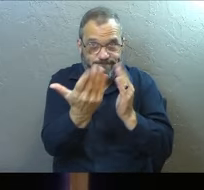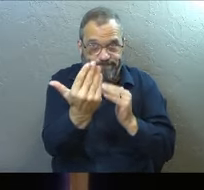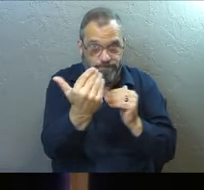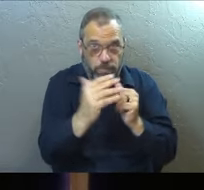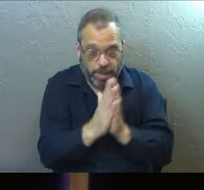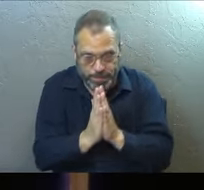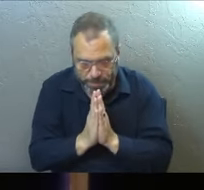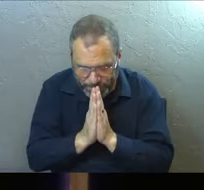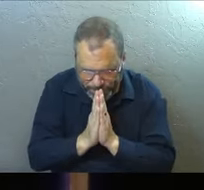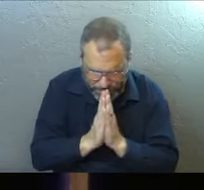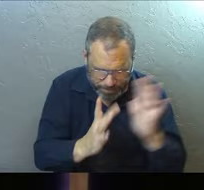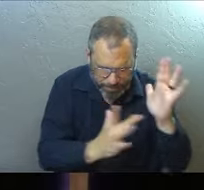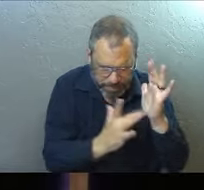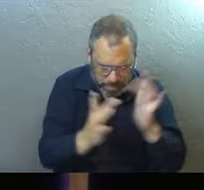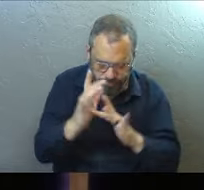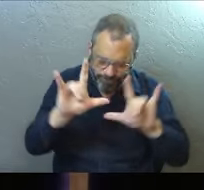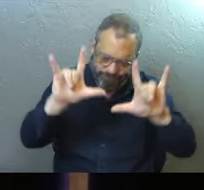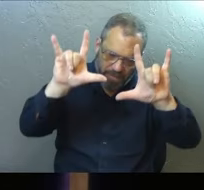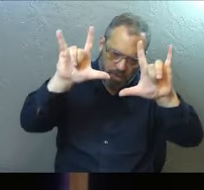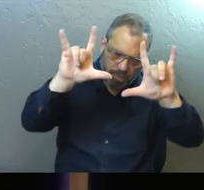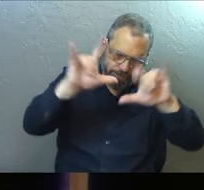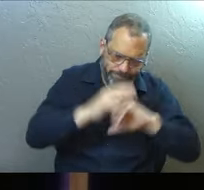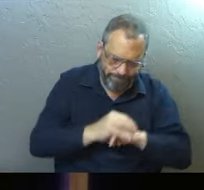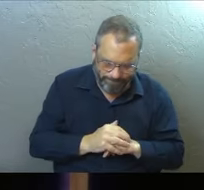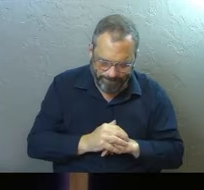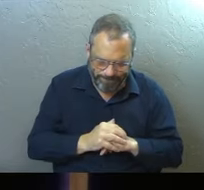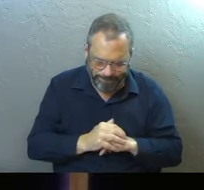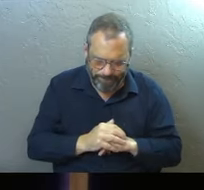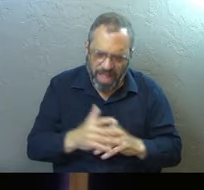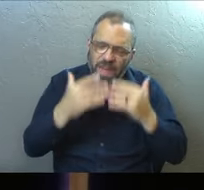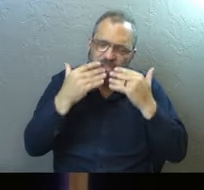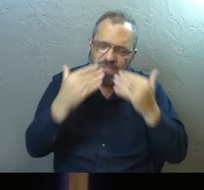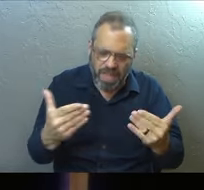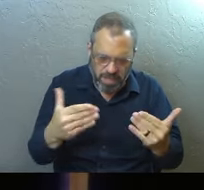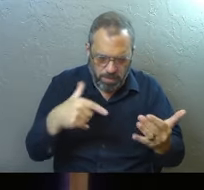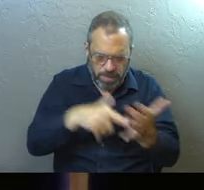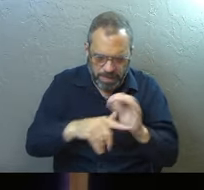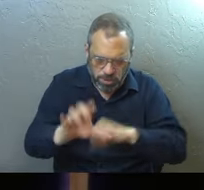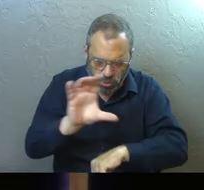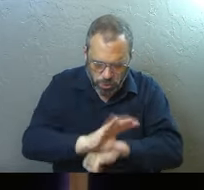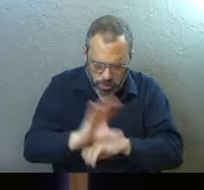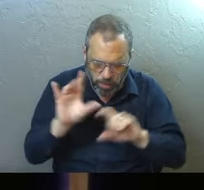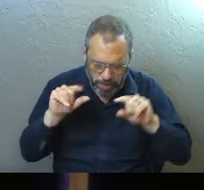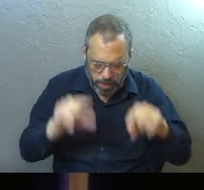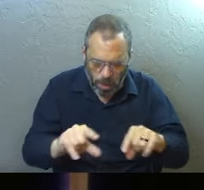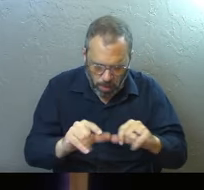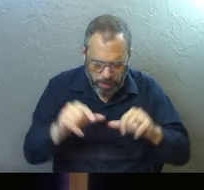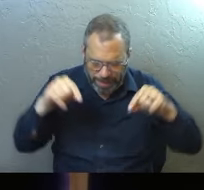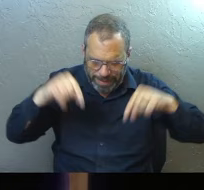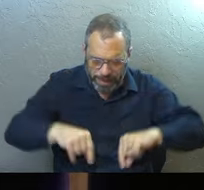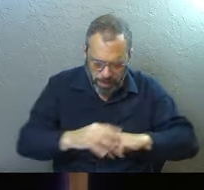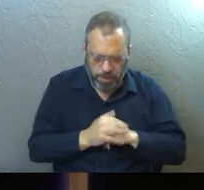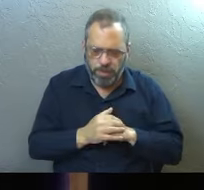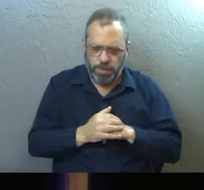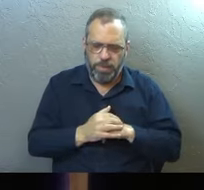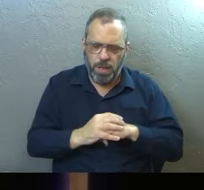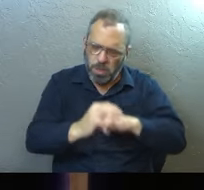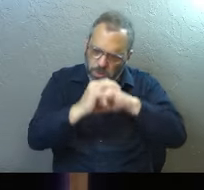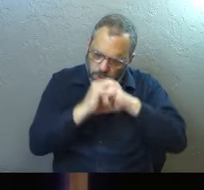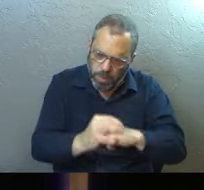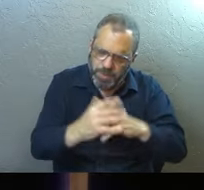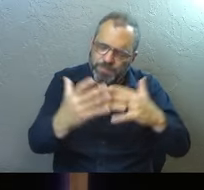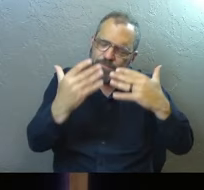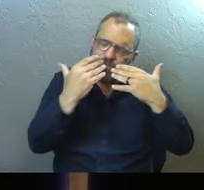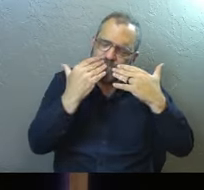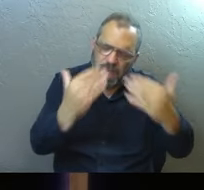me this morning? Jesus, we love you. God, we're just so grateful to be in this place, God, to be in your house, and God, to worship. God, I